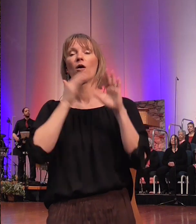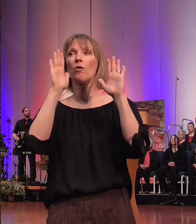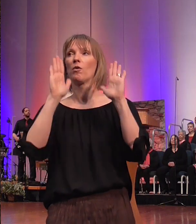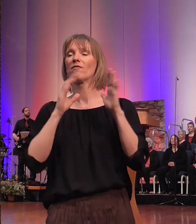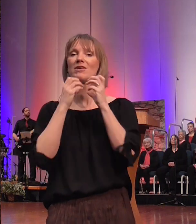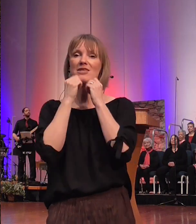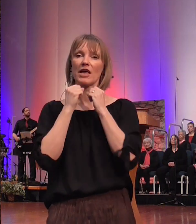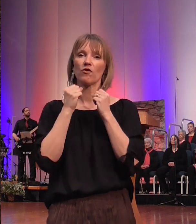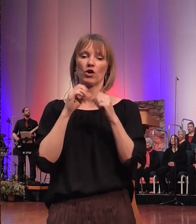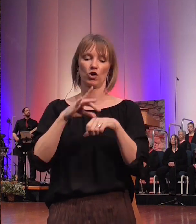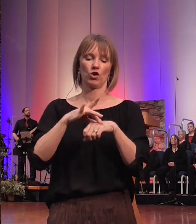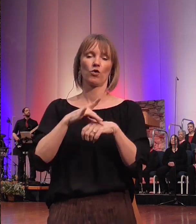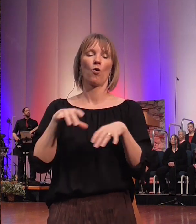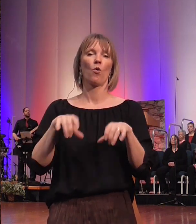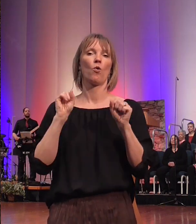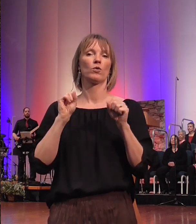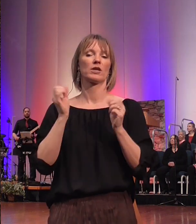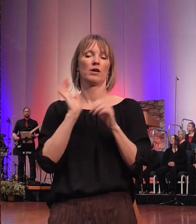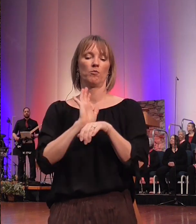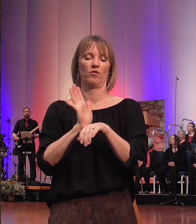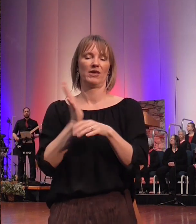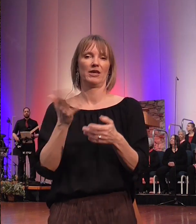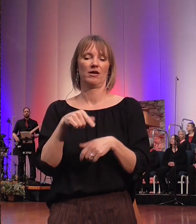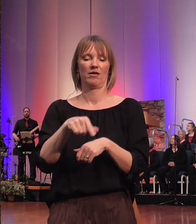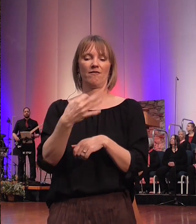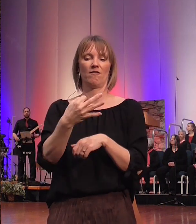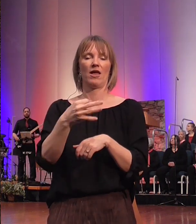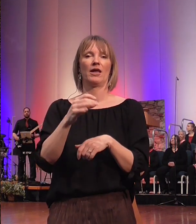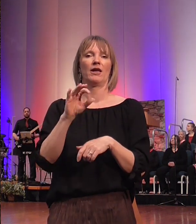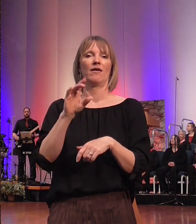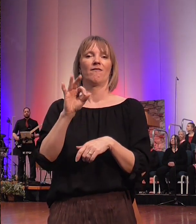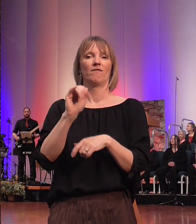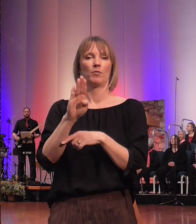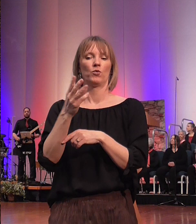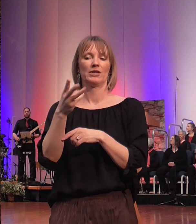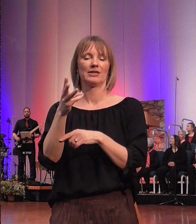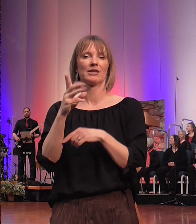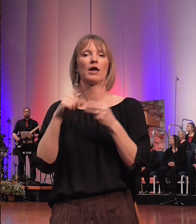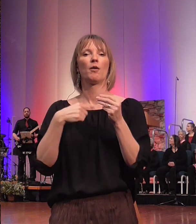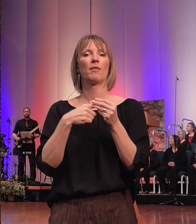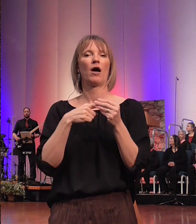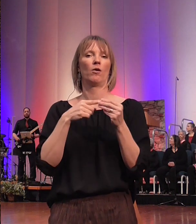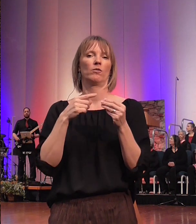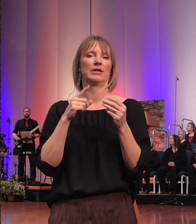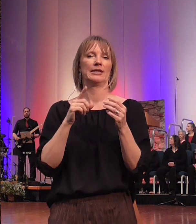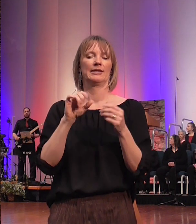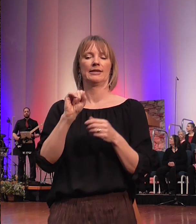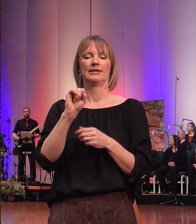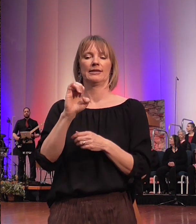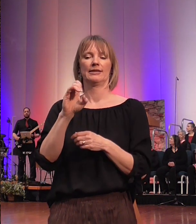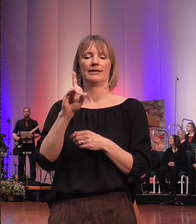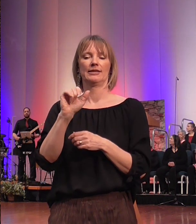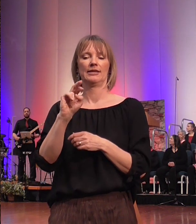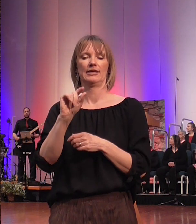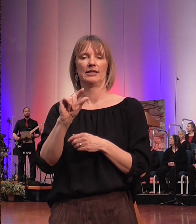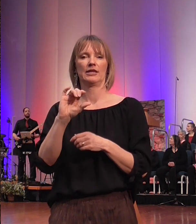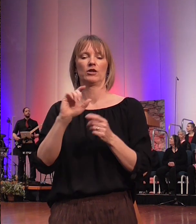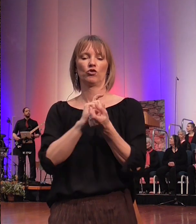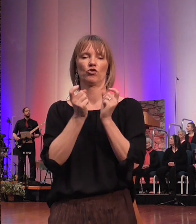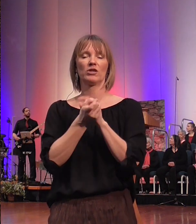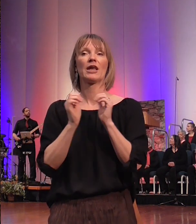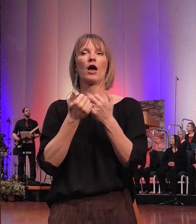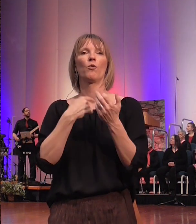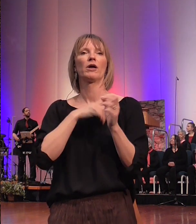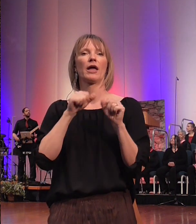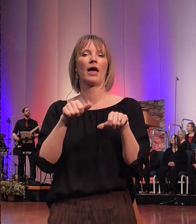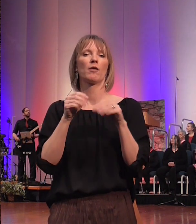wonderful Sacred Earth is hosting a movie here on Friday the 16th about seeding change. It's a wonderful movie about how we can be